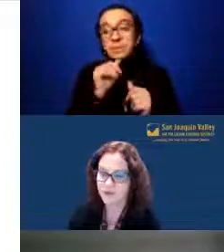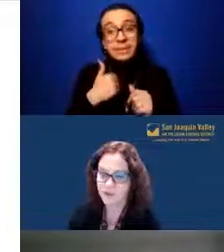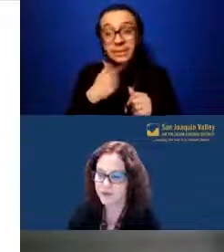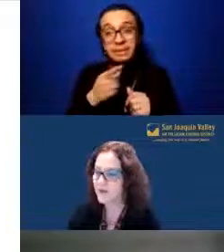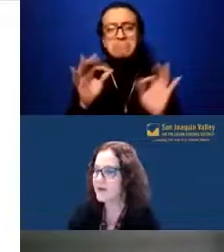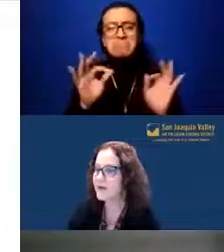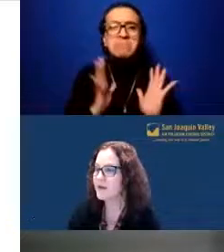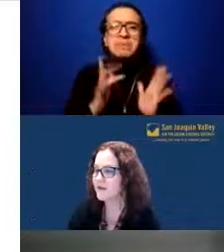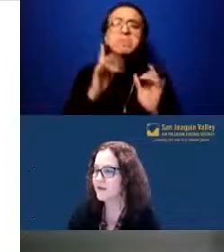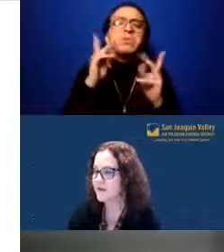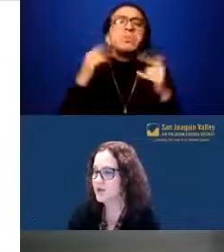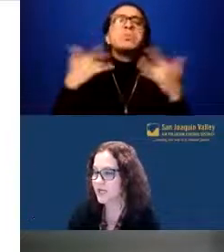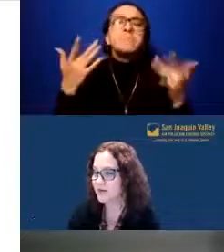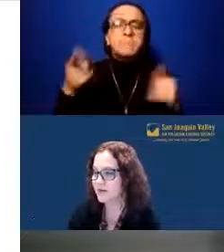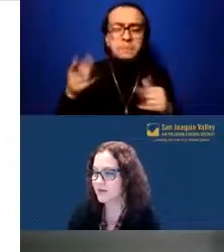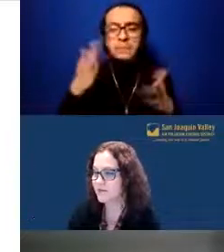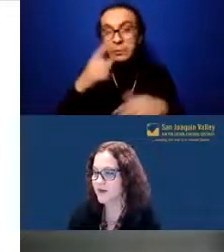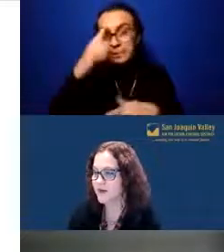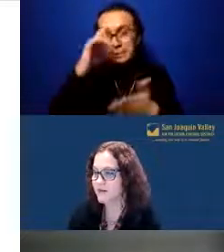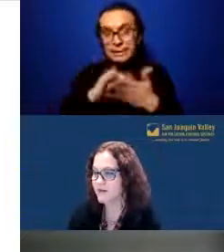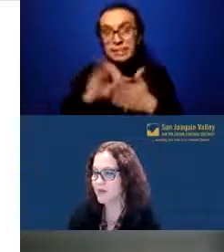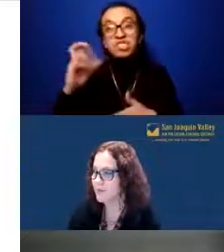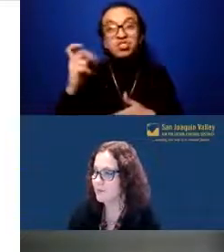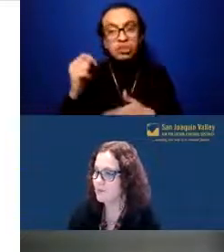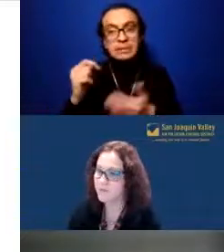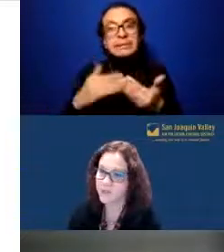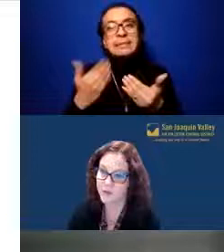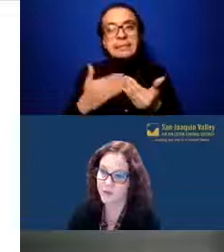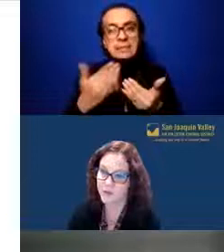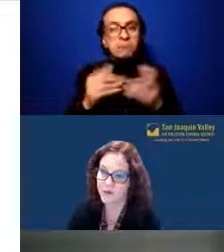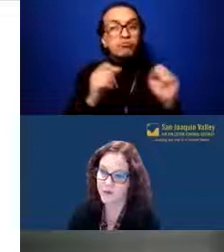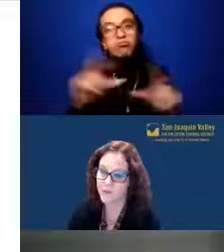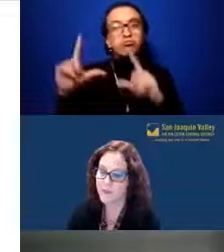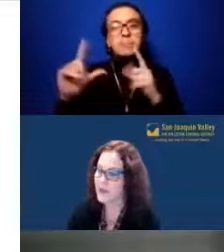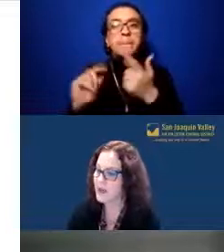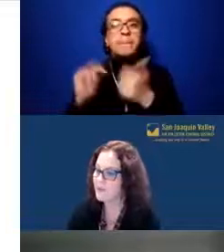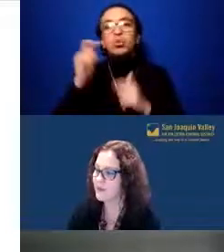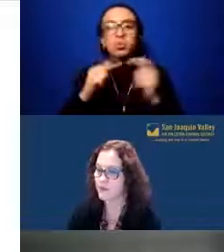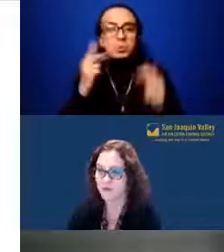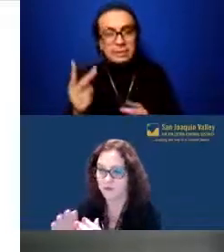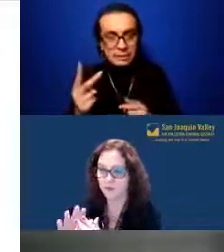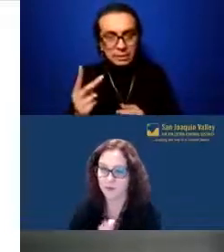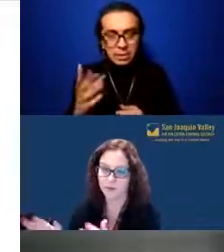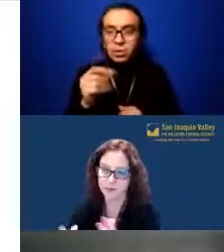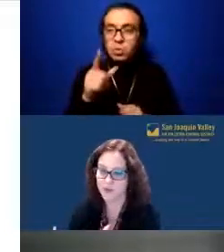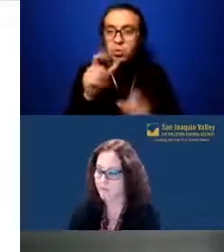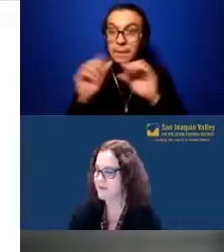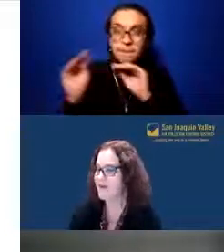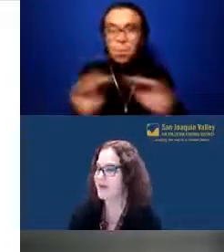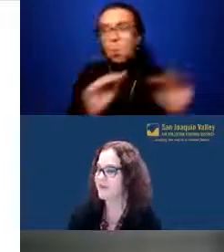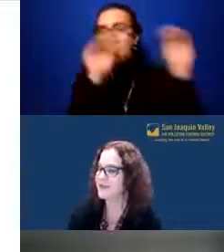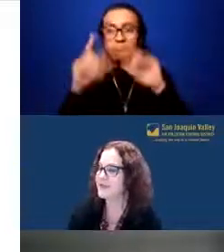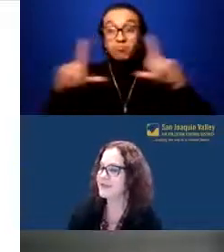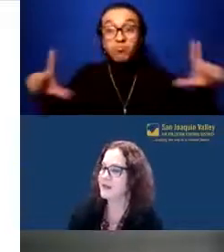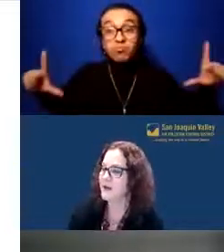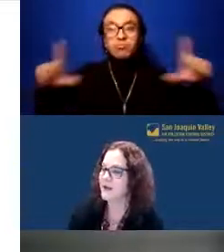do, see what you think. You'll see that the chat button is very easy. It pops open a much bigger window that you can pull and shape the